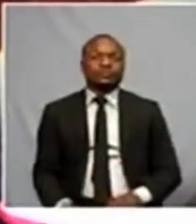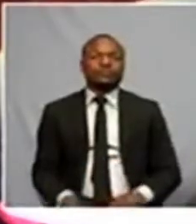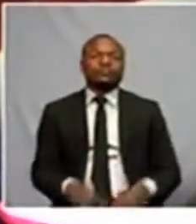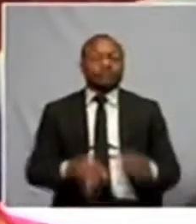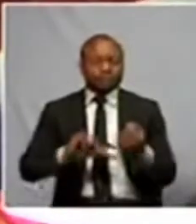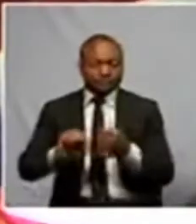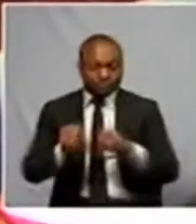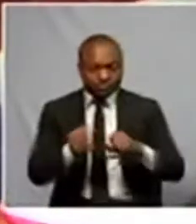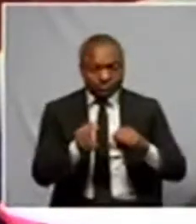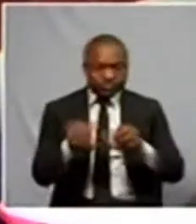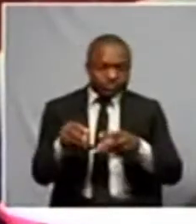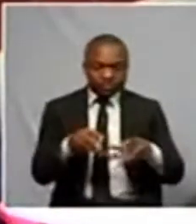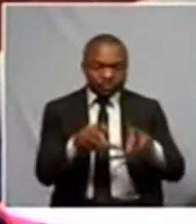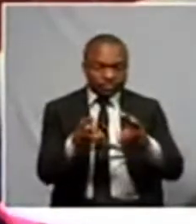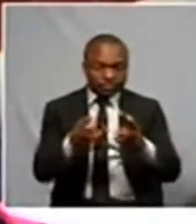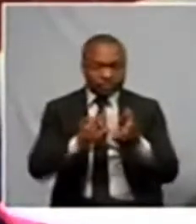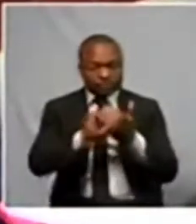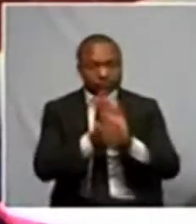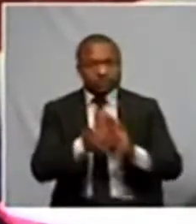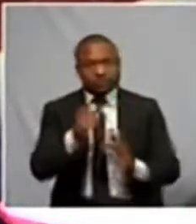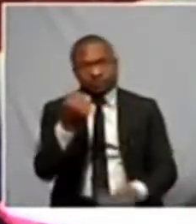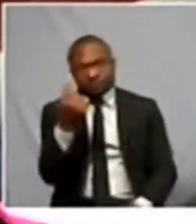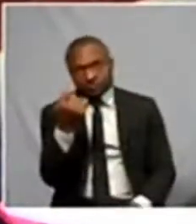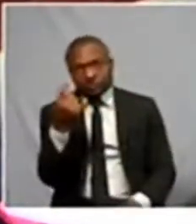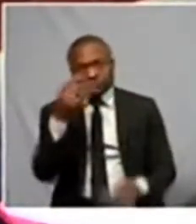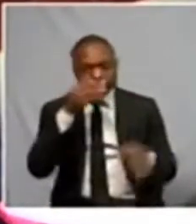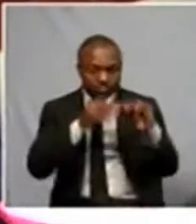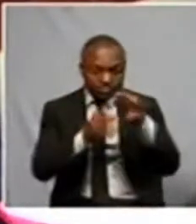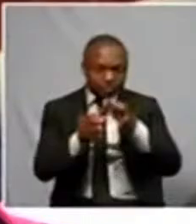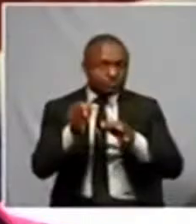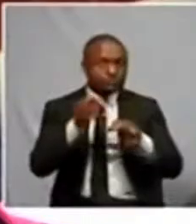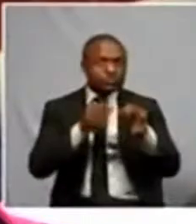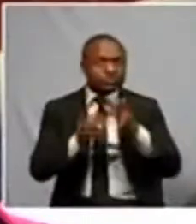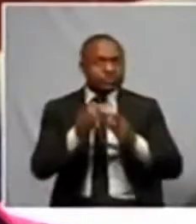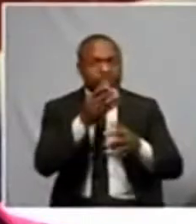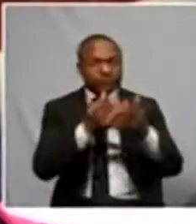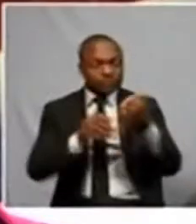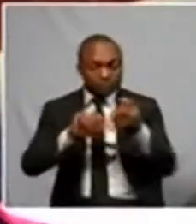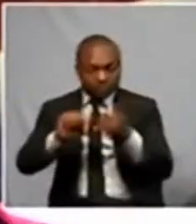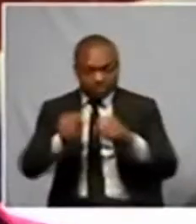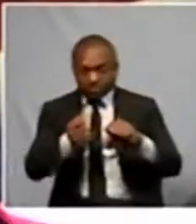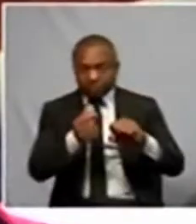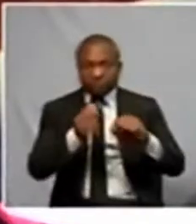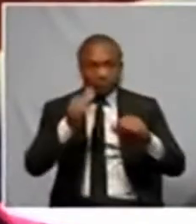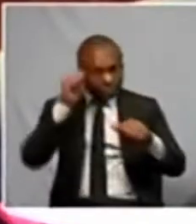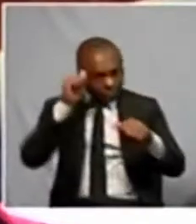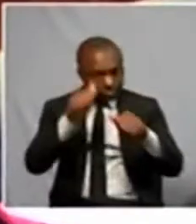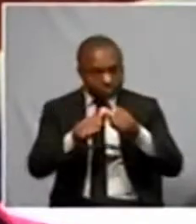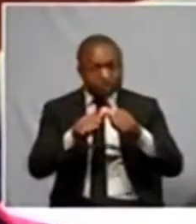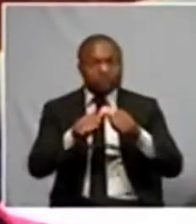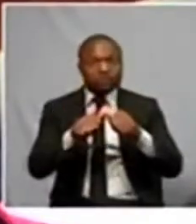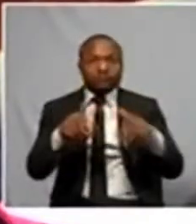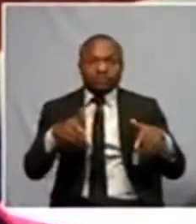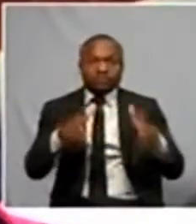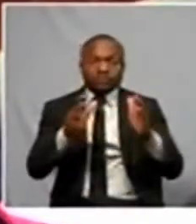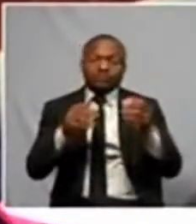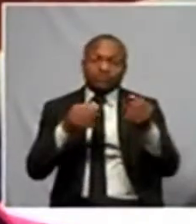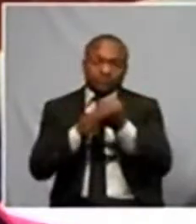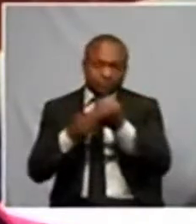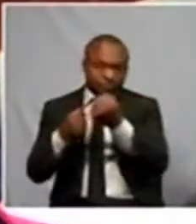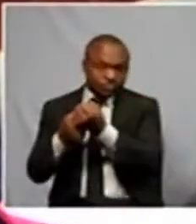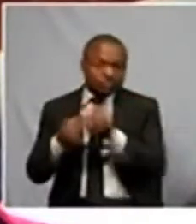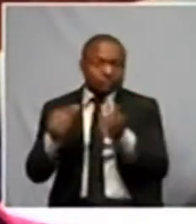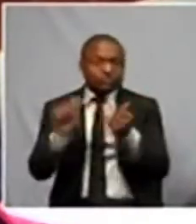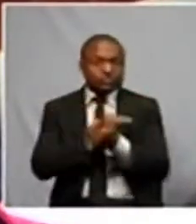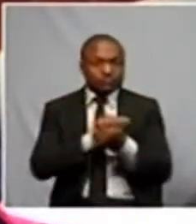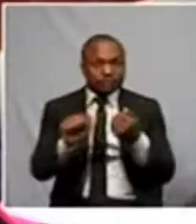measures. Article 11 outlines exceptions and safeguards within the agreement, allowing subsidies for disaster